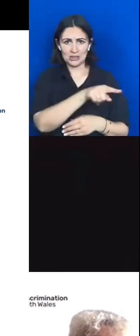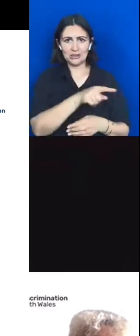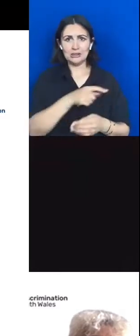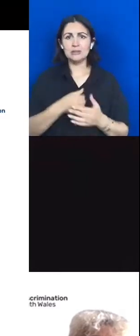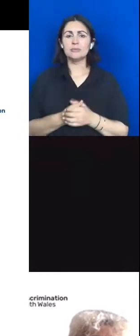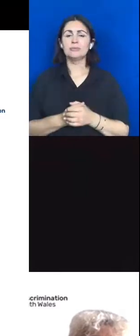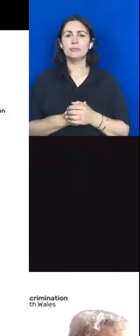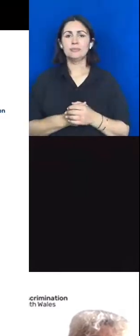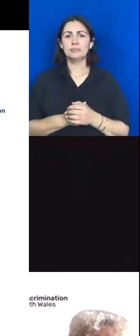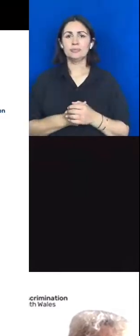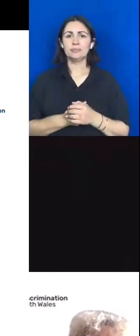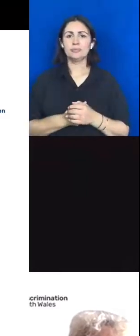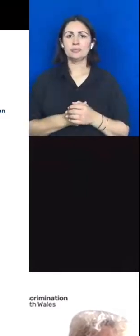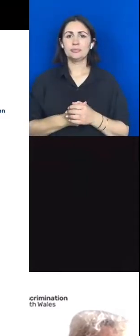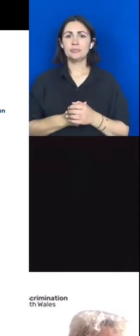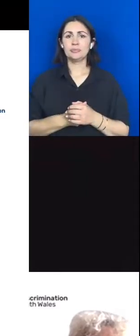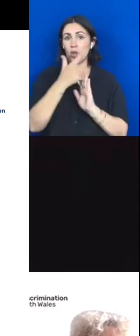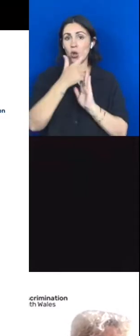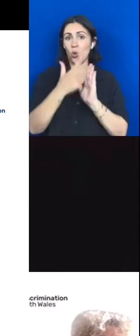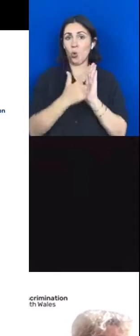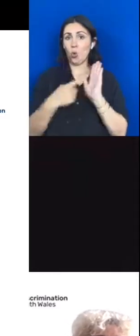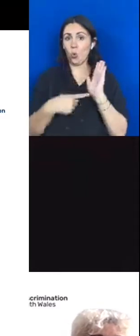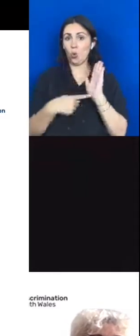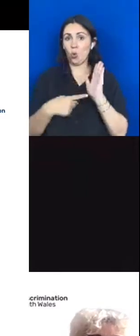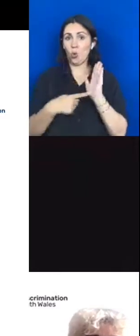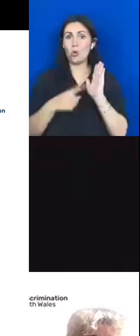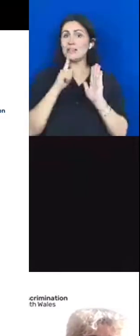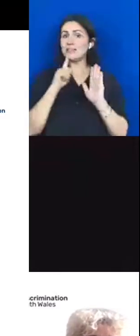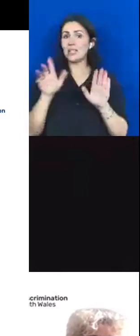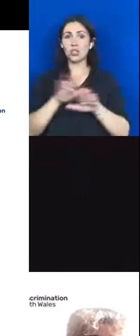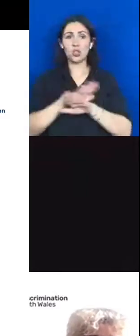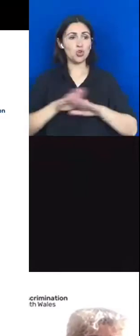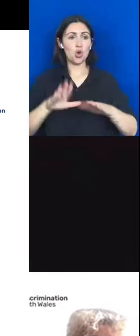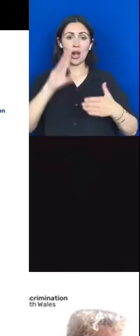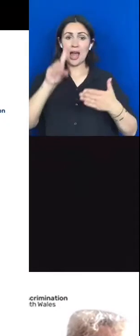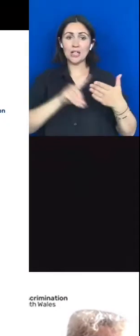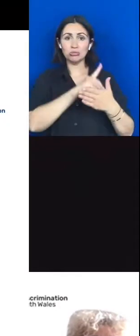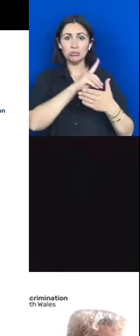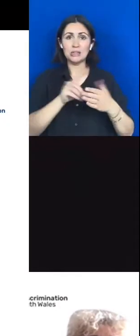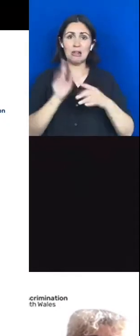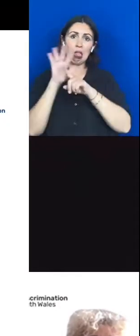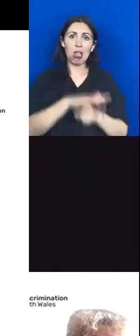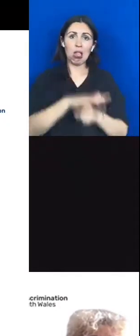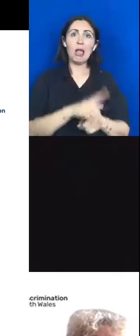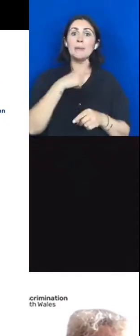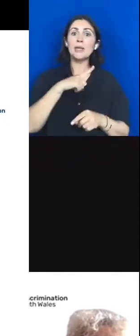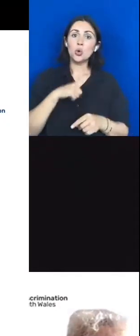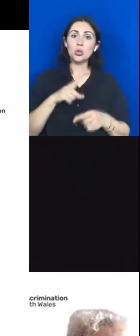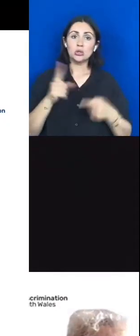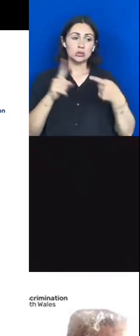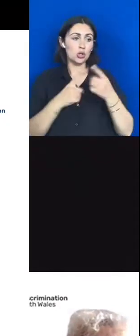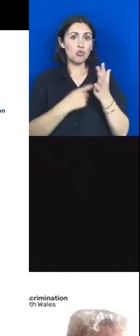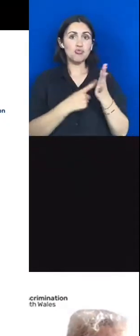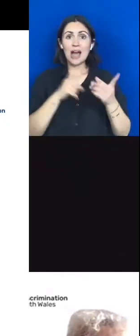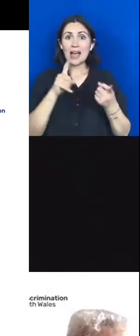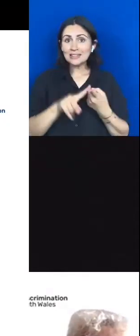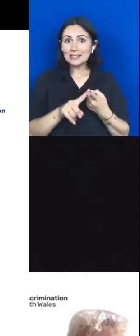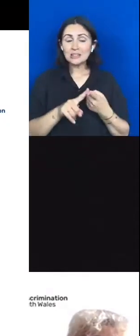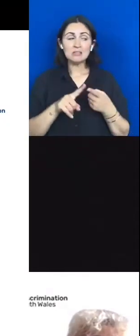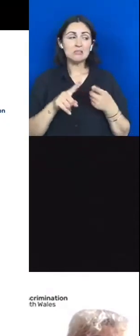The Act concerns particular grounds of discrimination, And these are race,